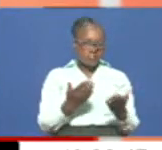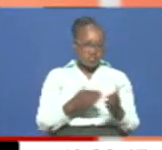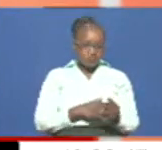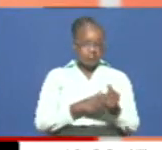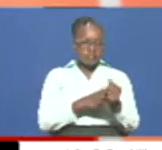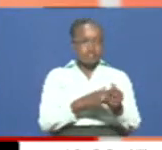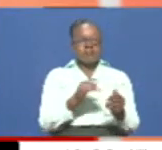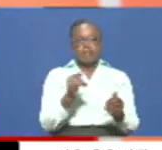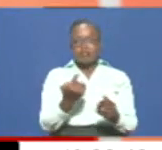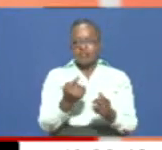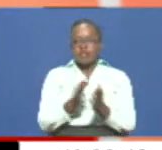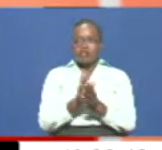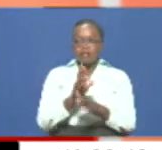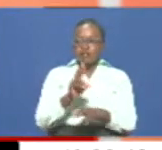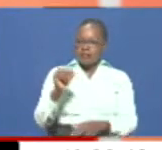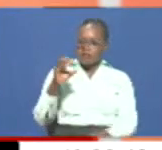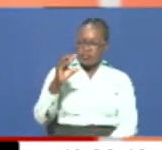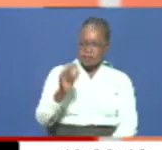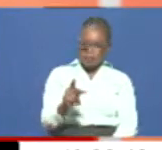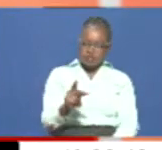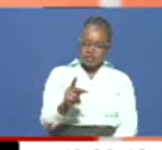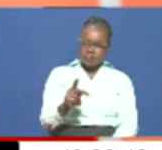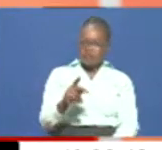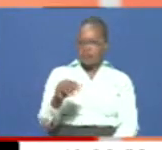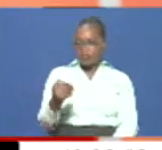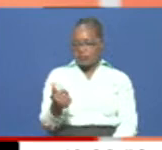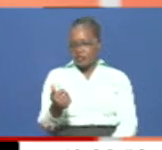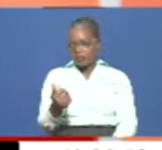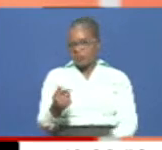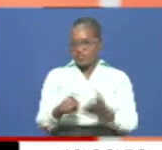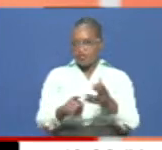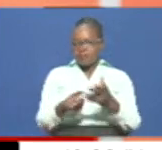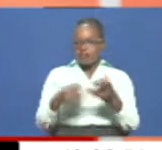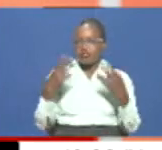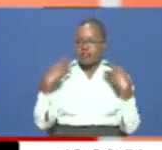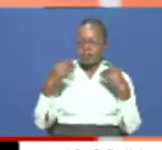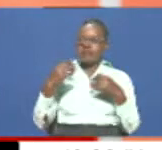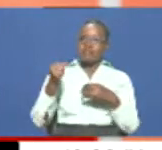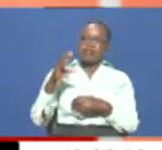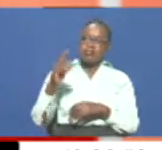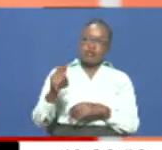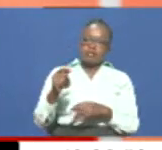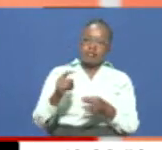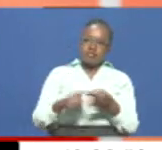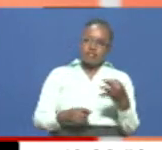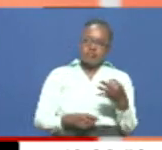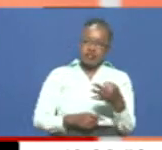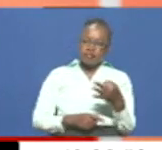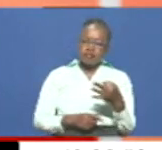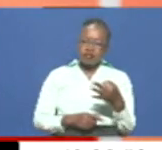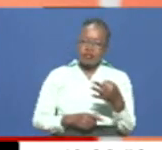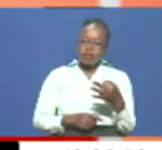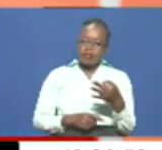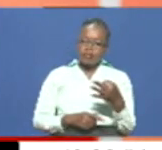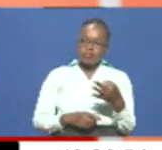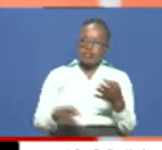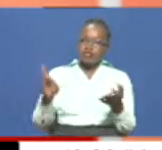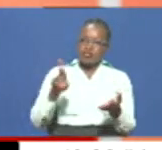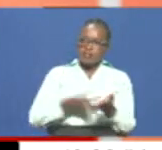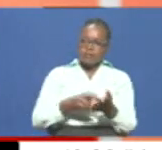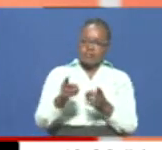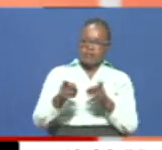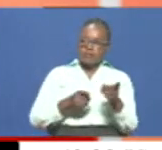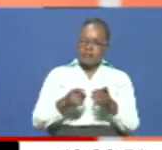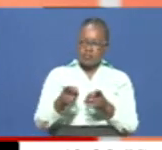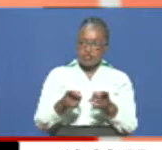is the National Olympic Committee Constitution. The second one is the Sports Act. The third one is the Sports Registrar Regulations, because the